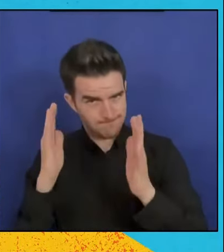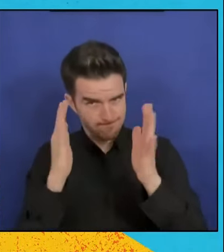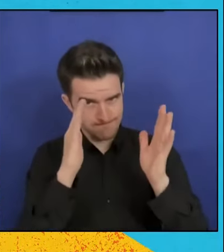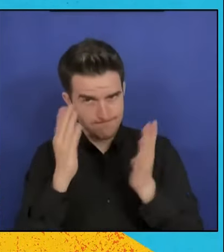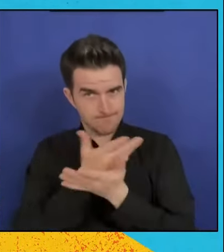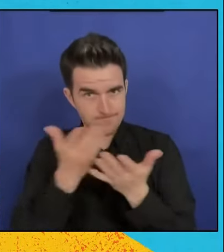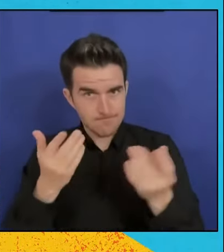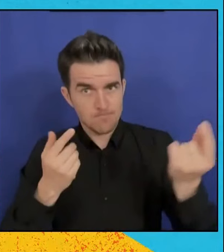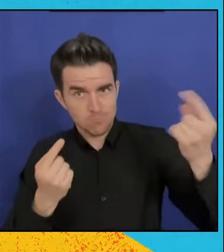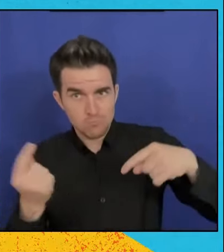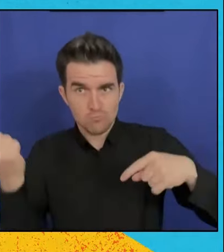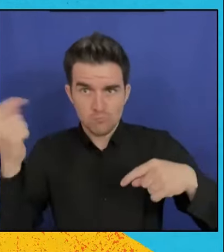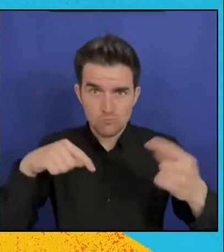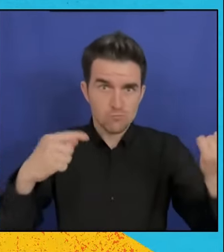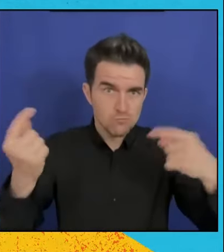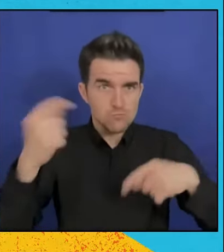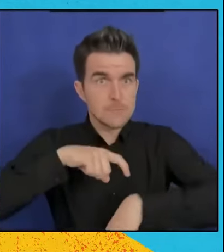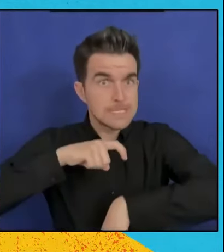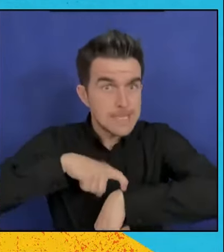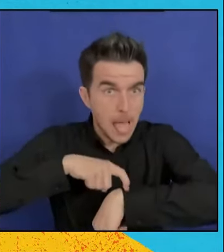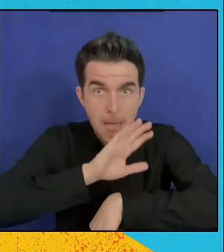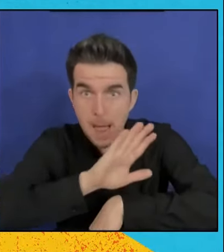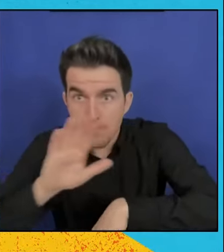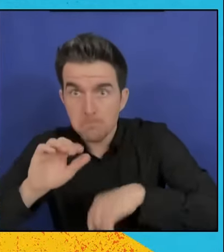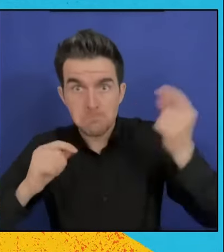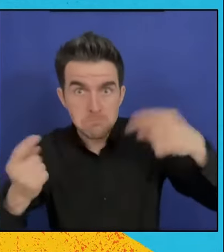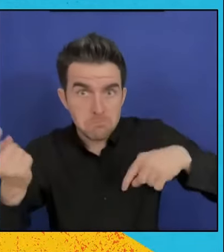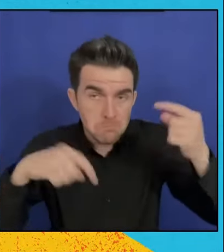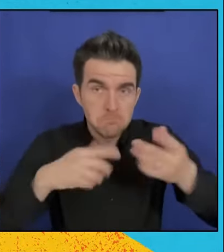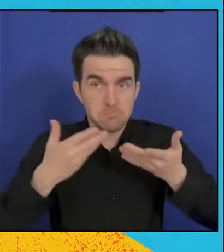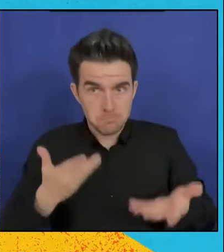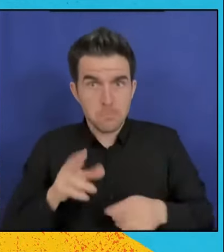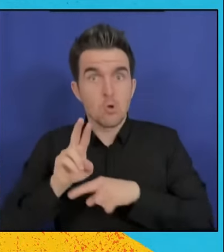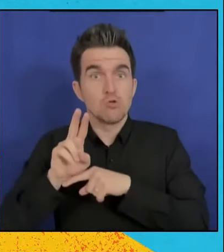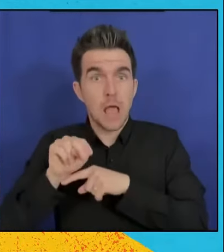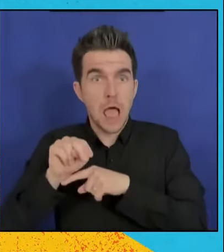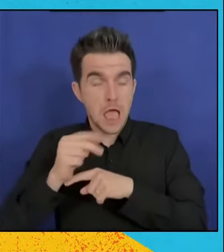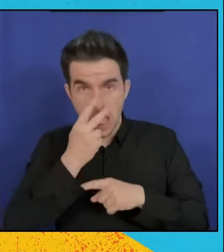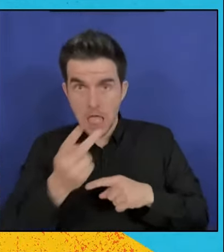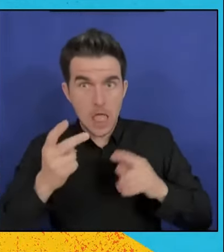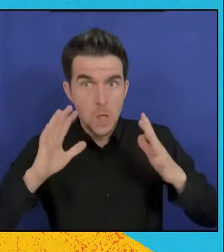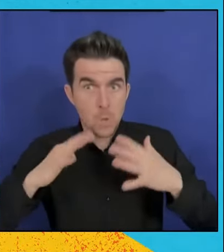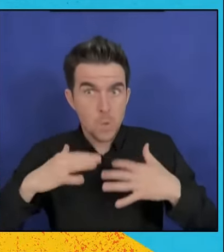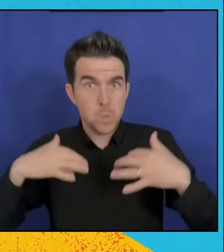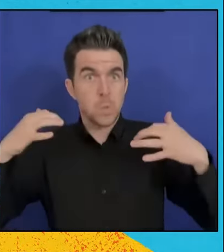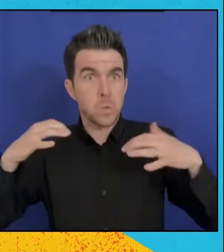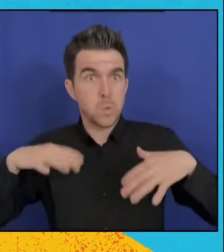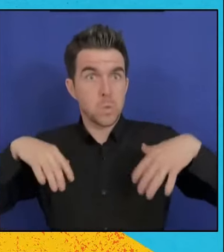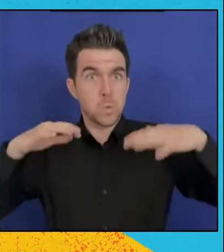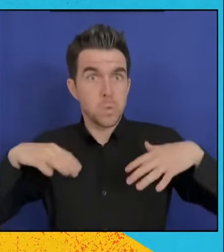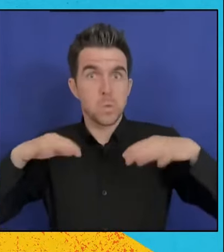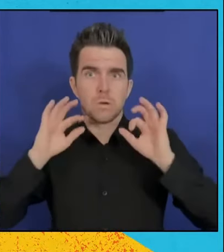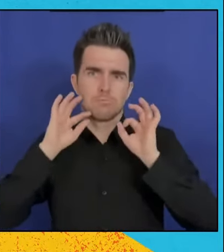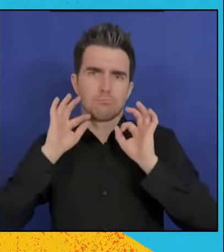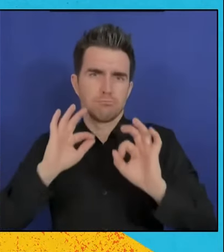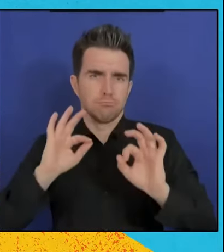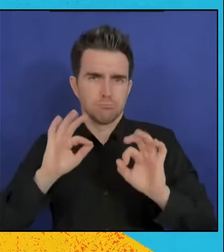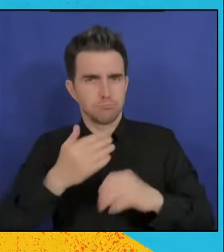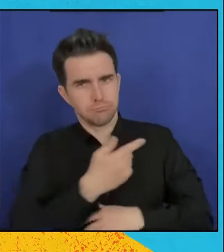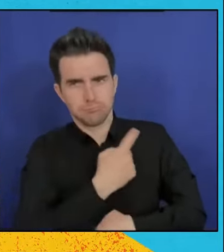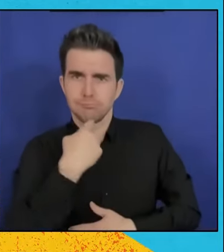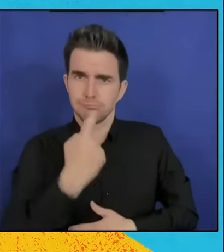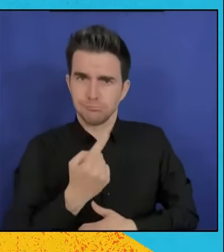this building can actually listen very carefully. And much of what happens in this building, oddly enough, is also listening to one another.